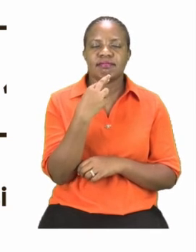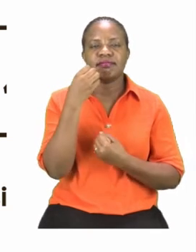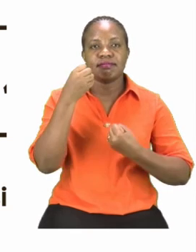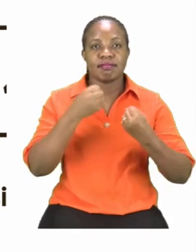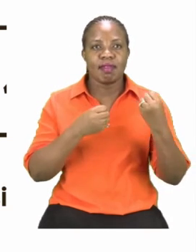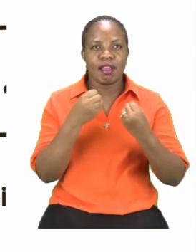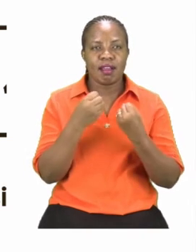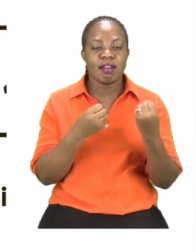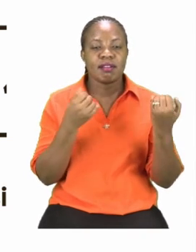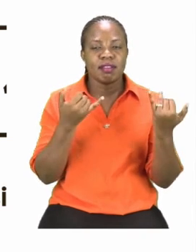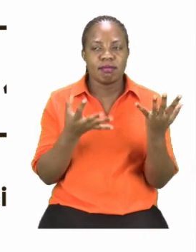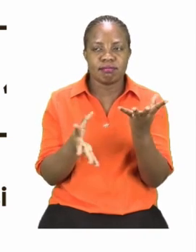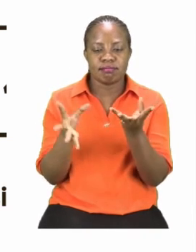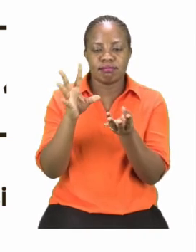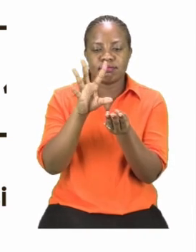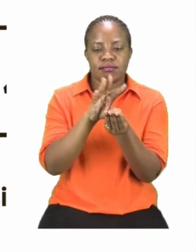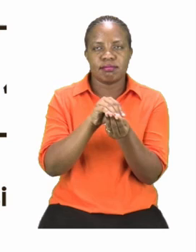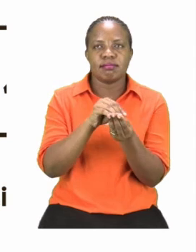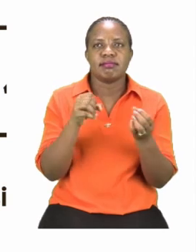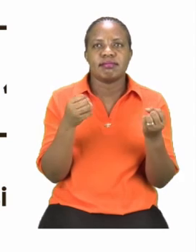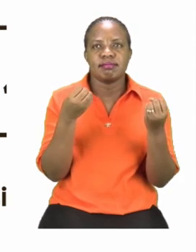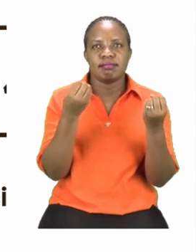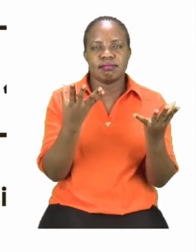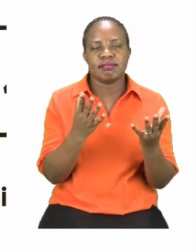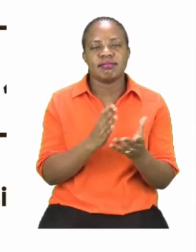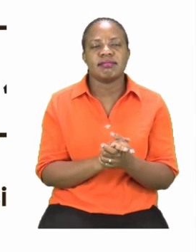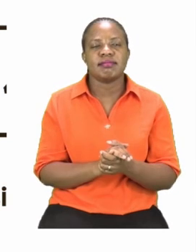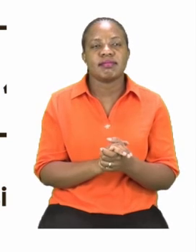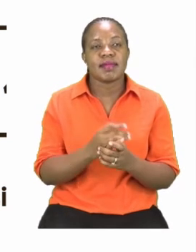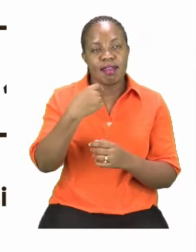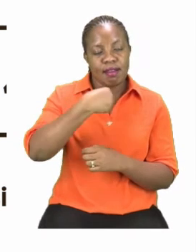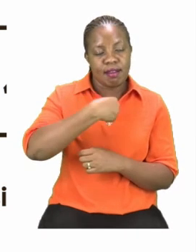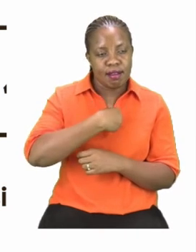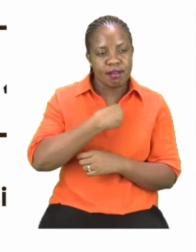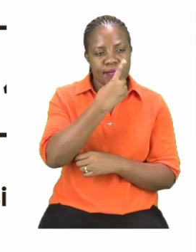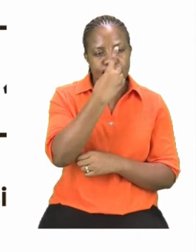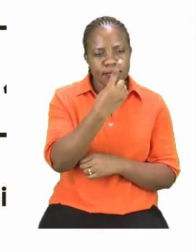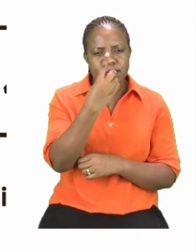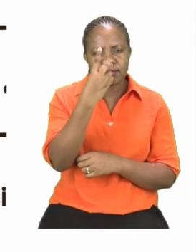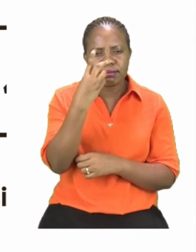17. So I am going to write 17.